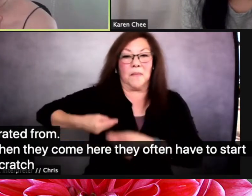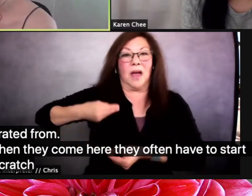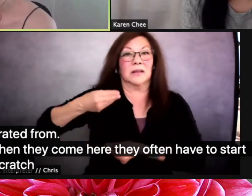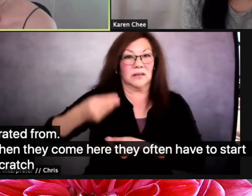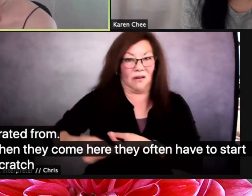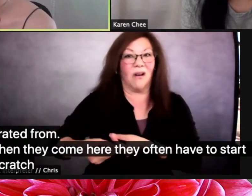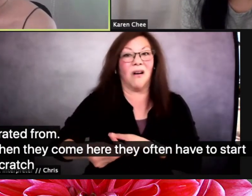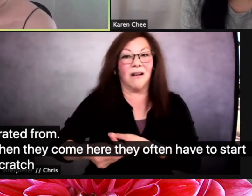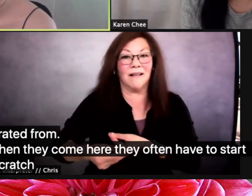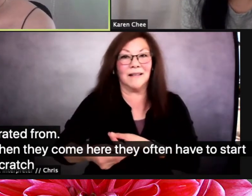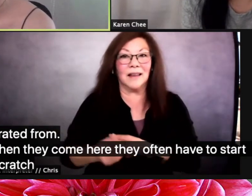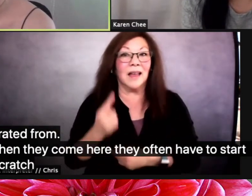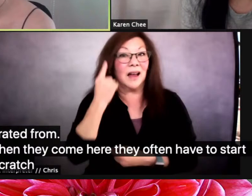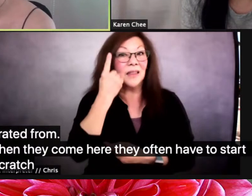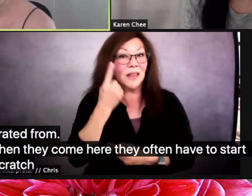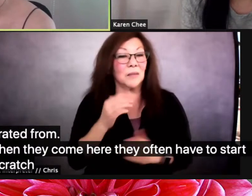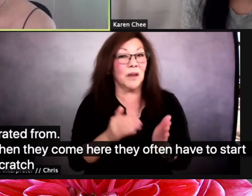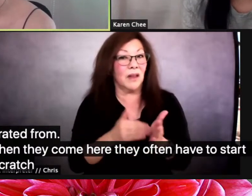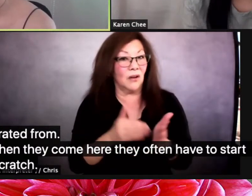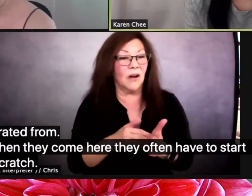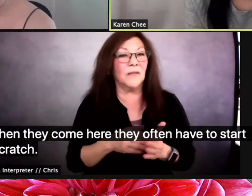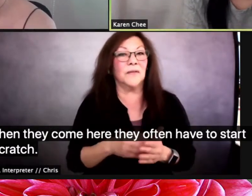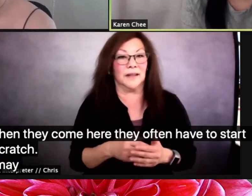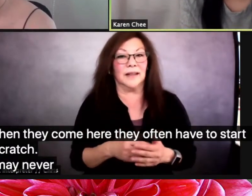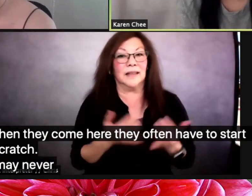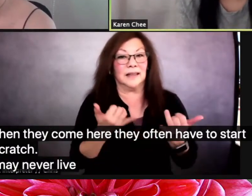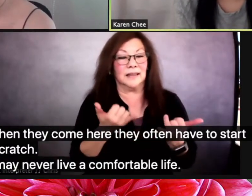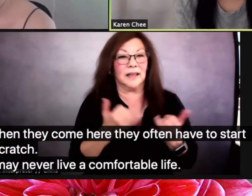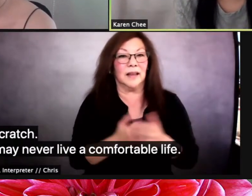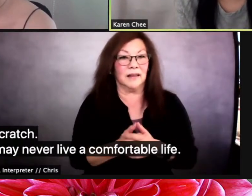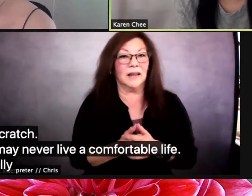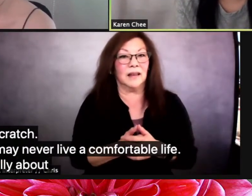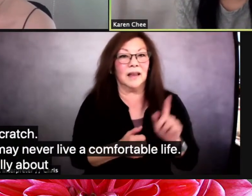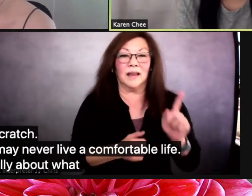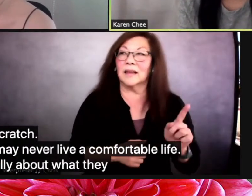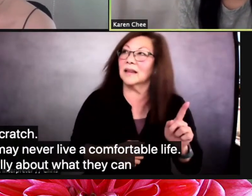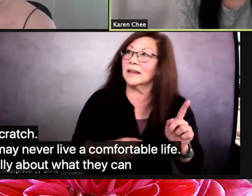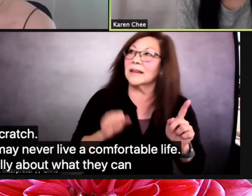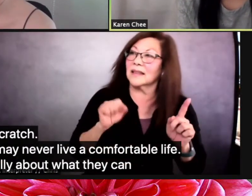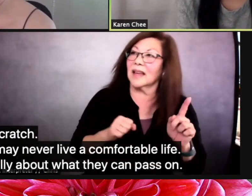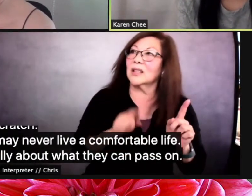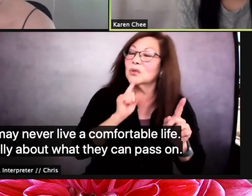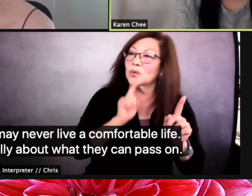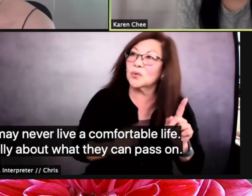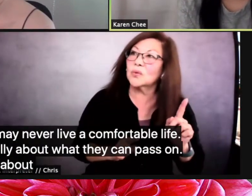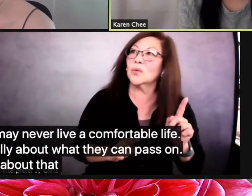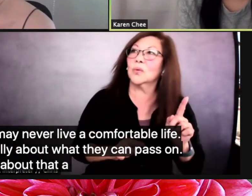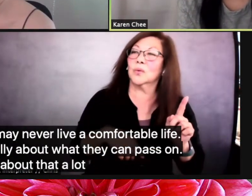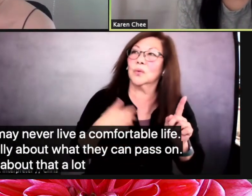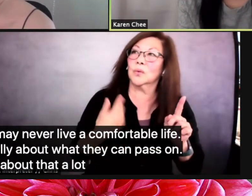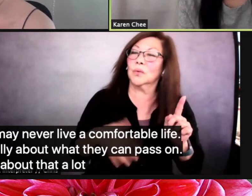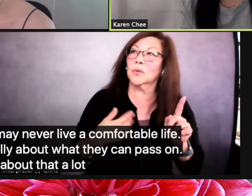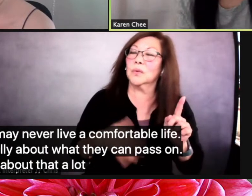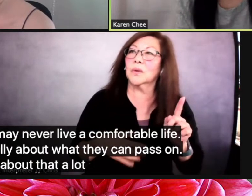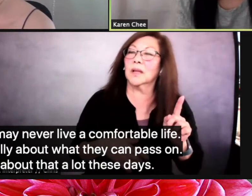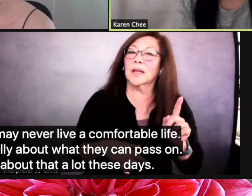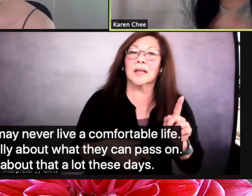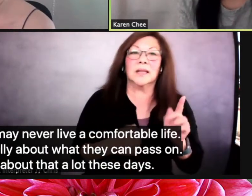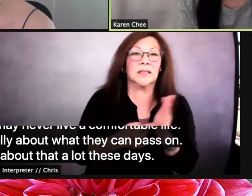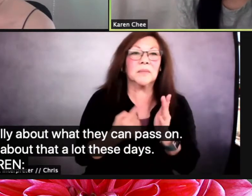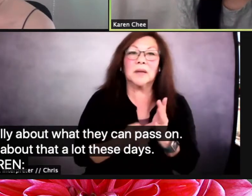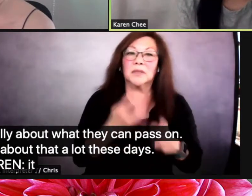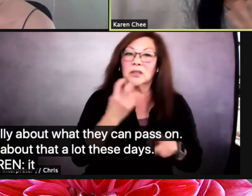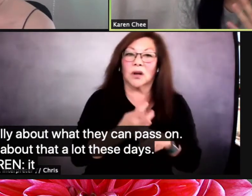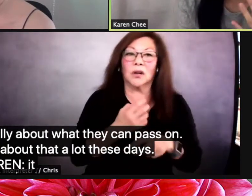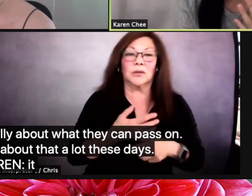yeah, I think about it a lot these days. yeah, no, that it's true. It's almost sometimes it's pretty difficult